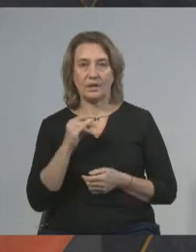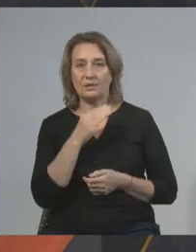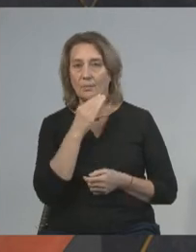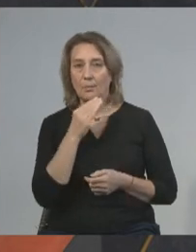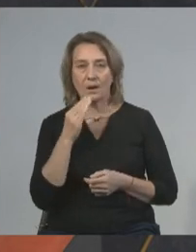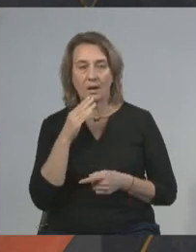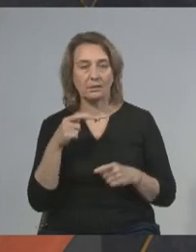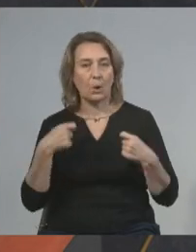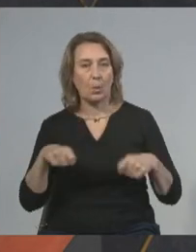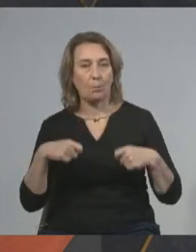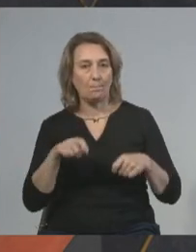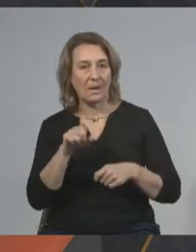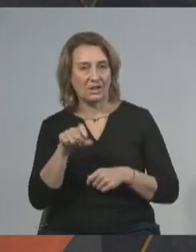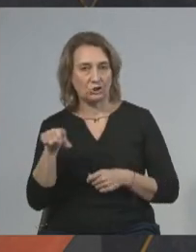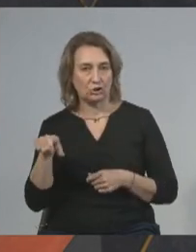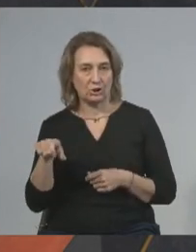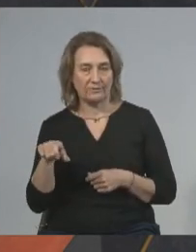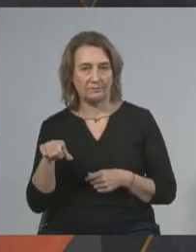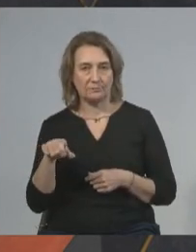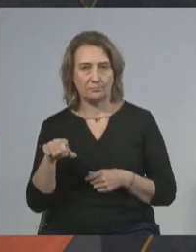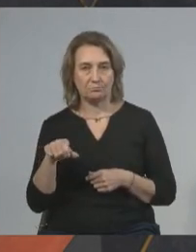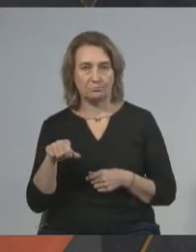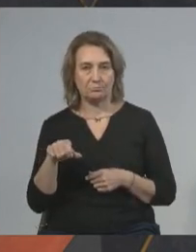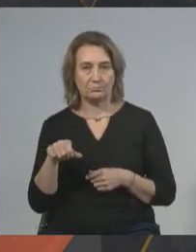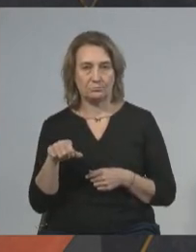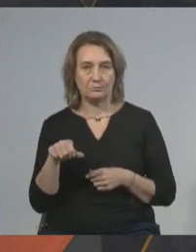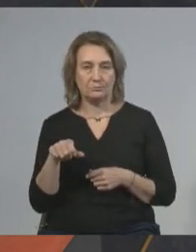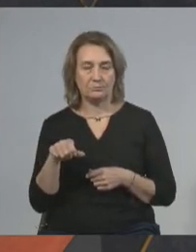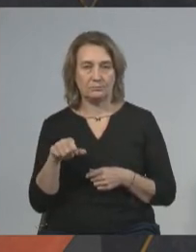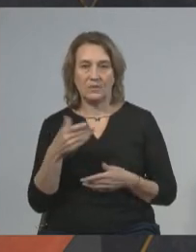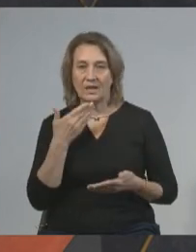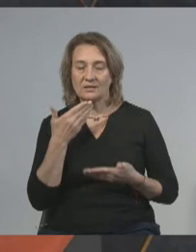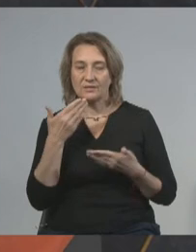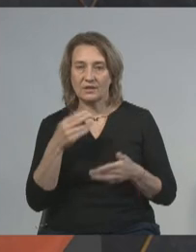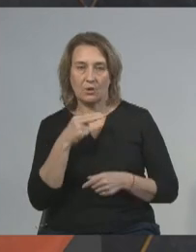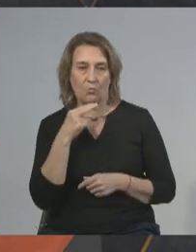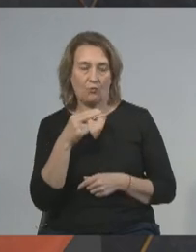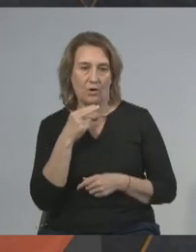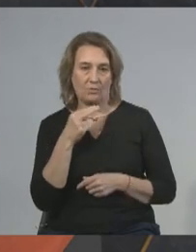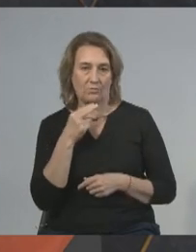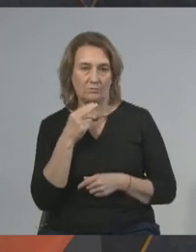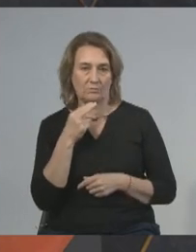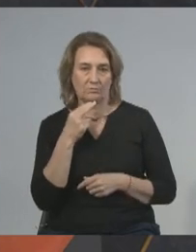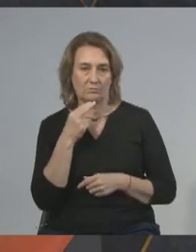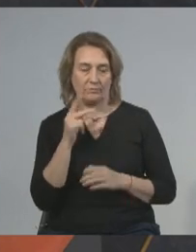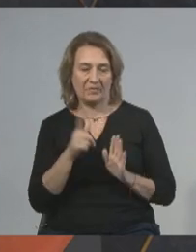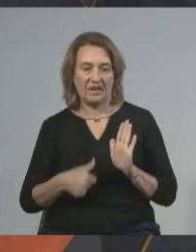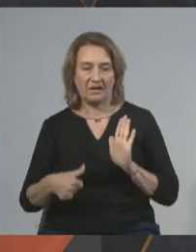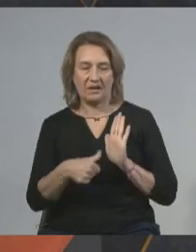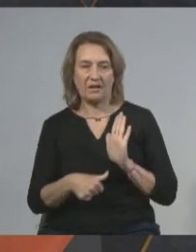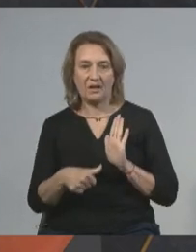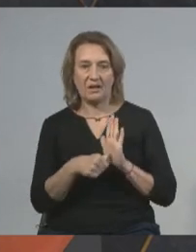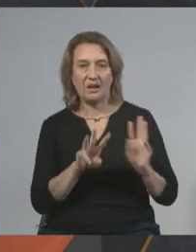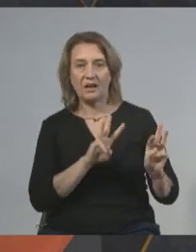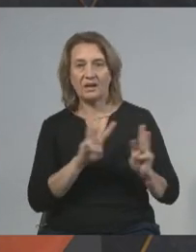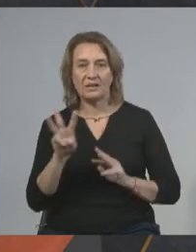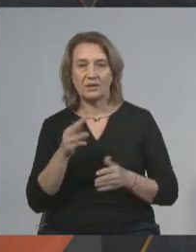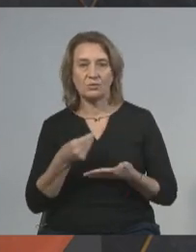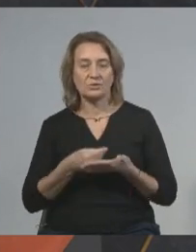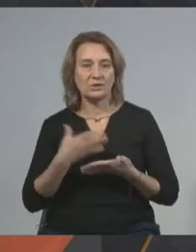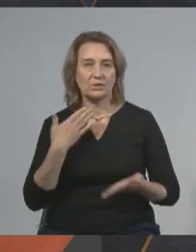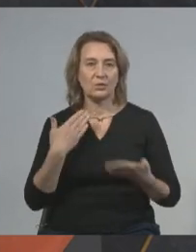the 2000 not so many managers 10 years ago not some money managers were paying attention at click